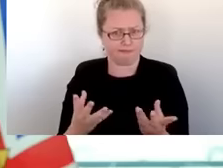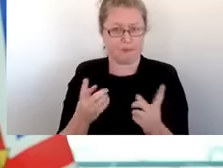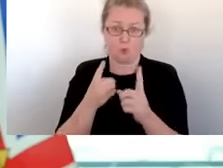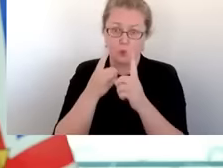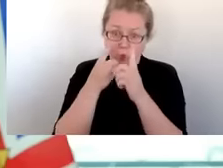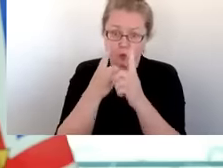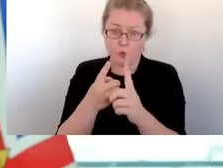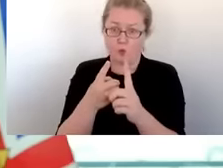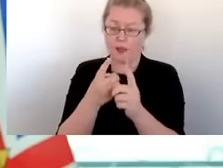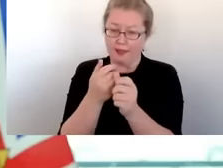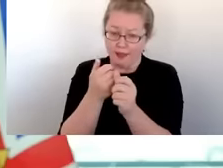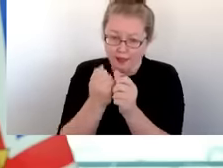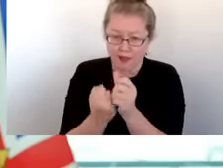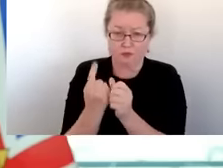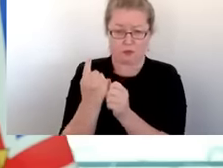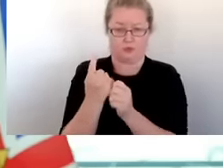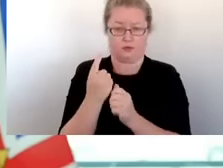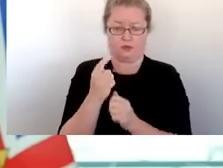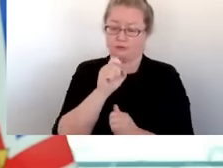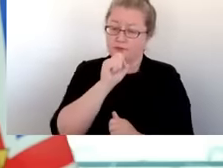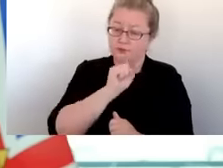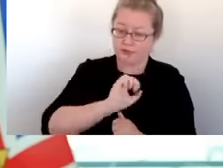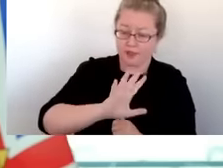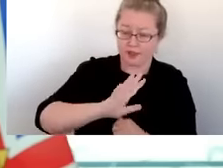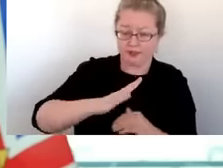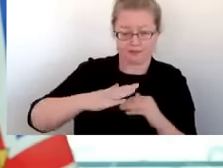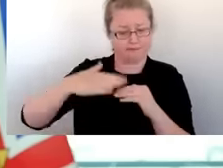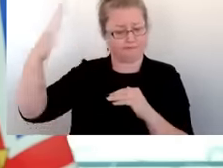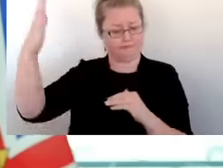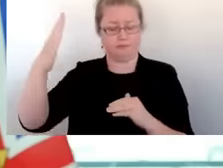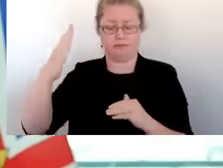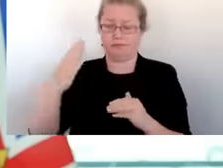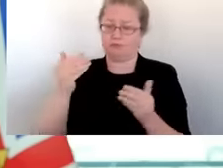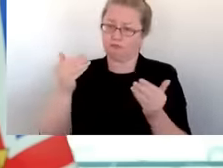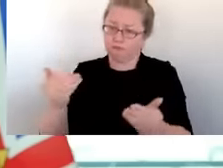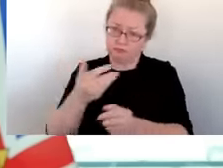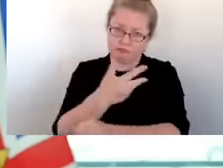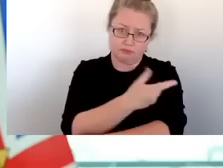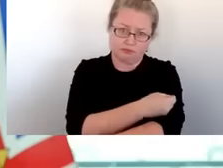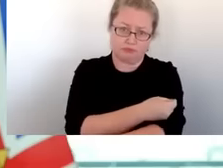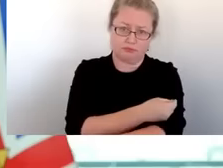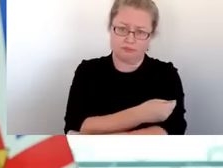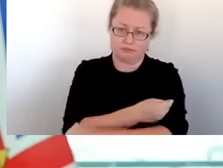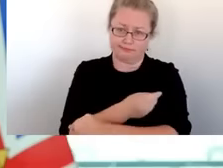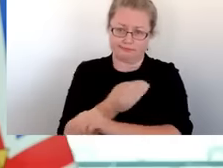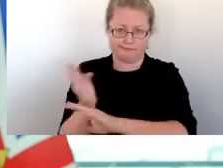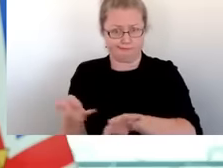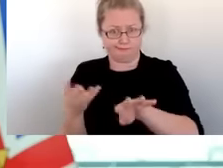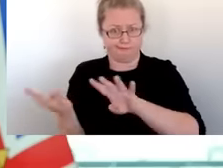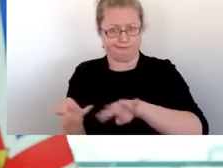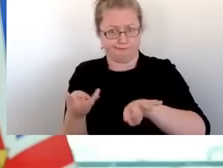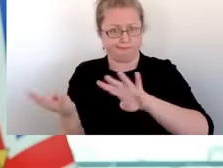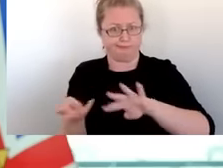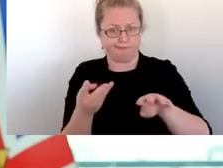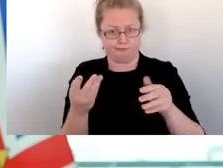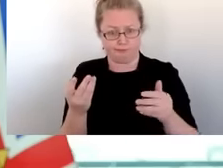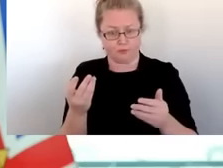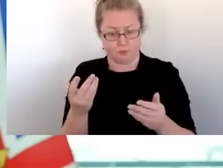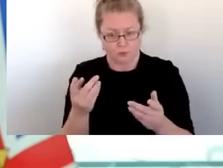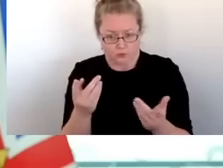get our population, everybody 5 and up is eligible for a booster, to get them on an expedited